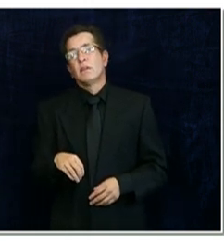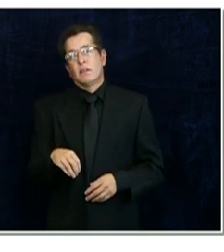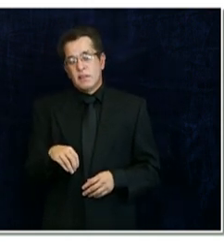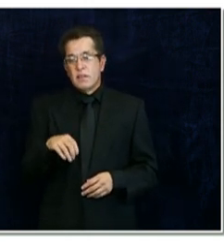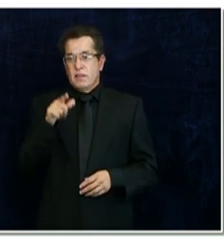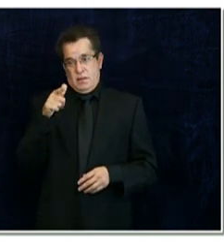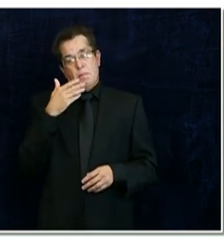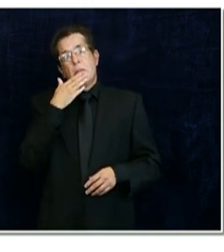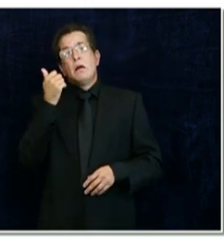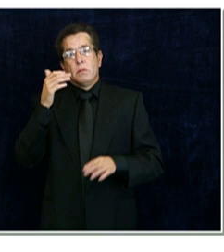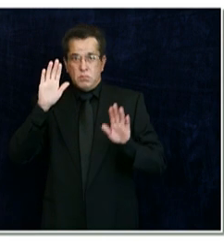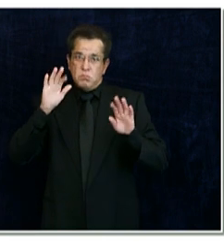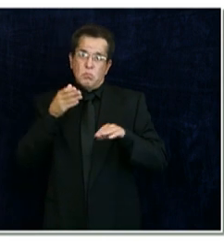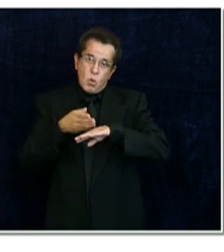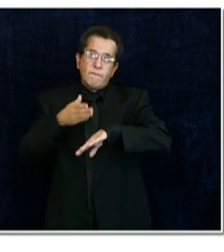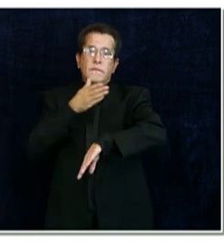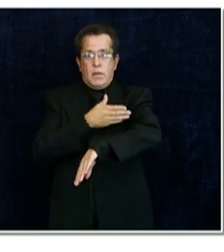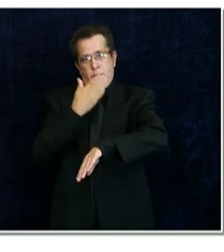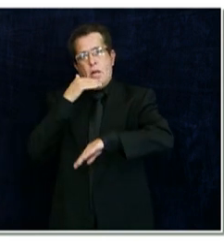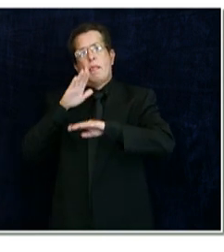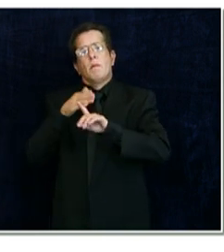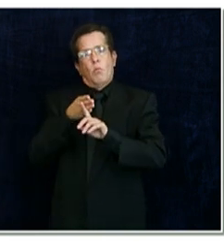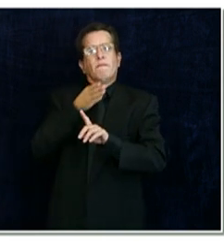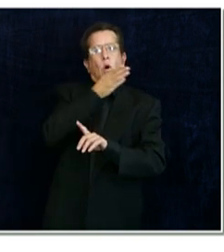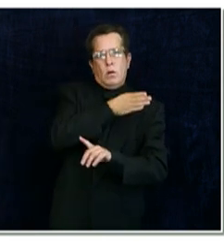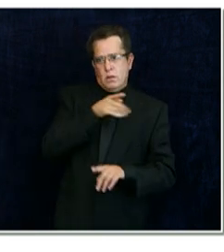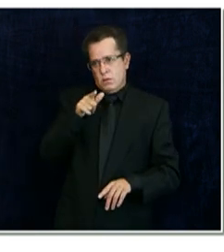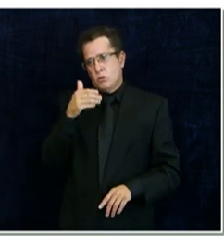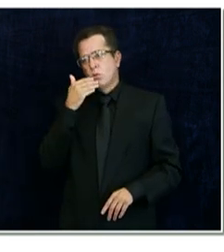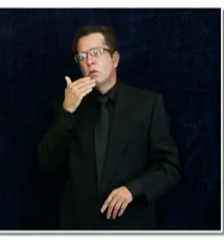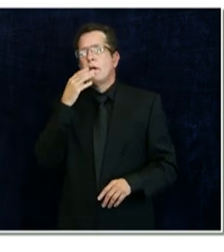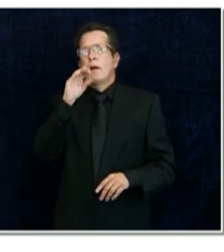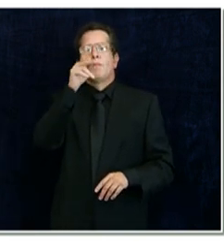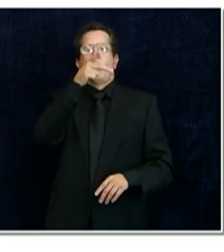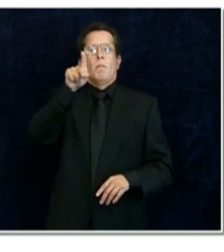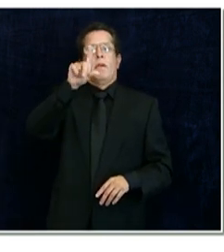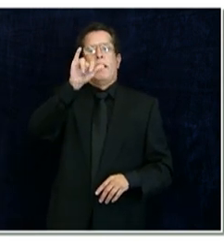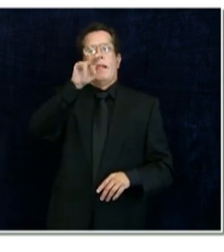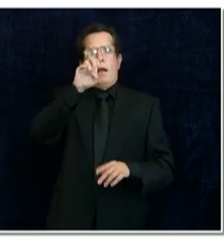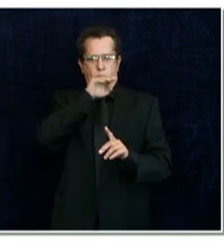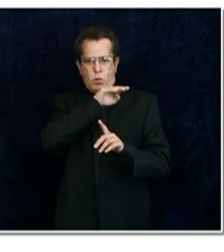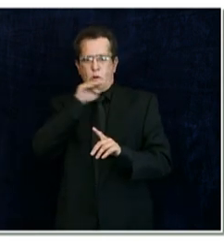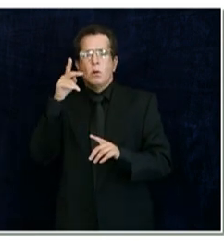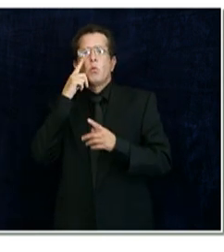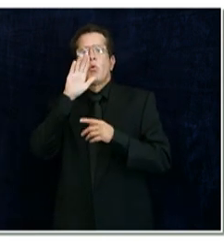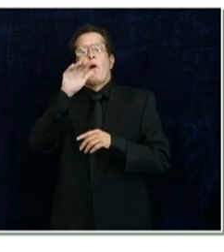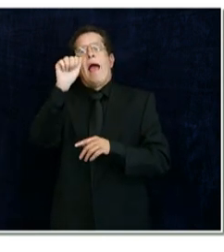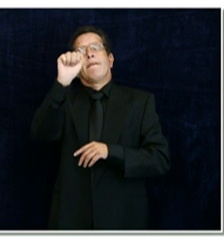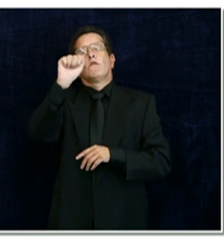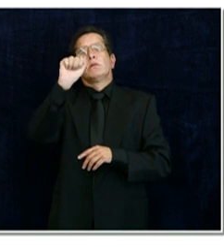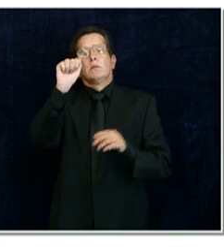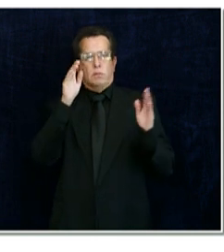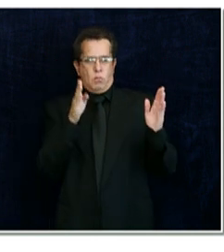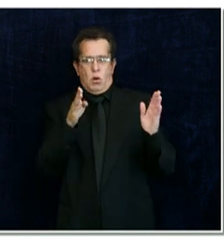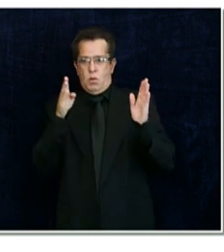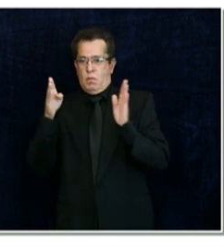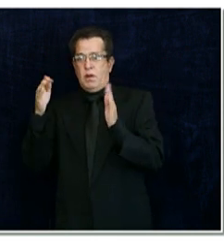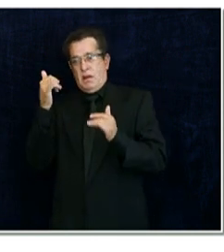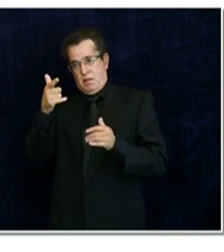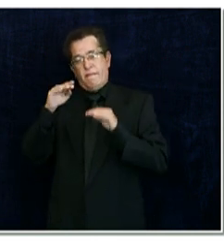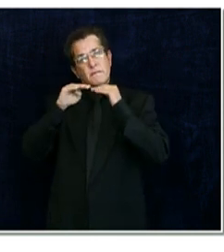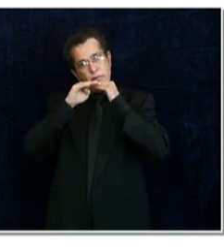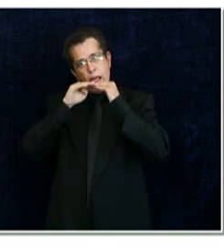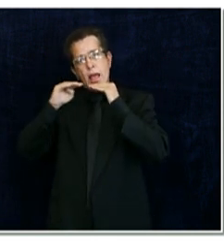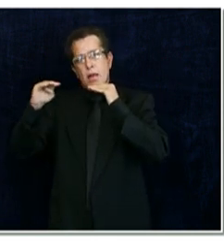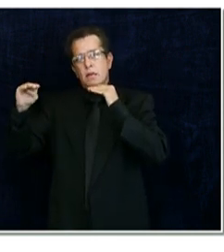but certainly much better than where we have been. And in the purple line there, you see the rolling 14-day average of positivity, which has flattened